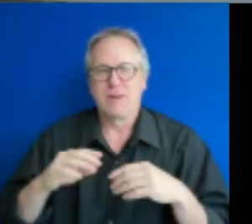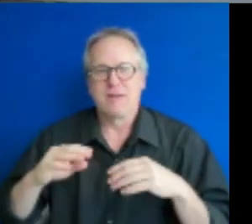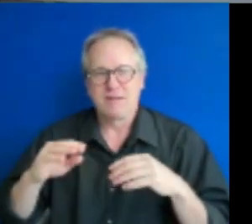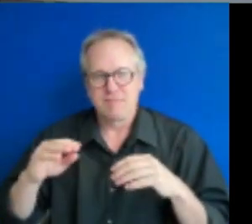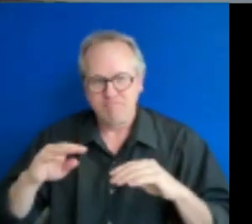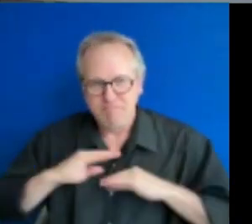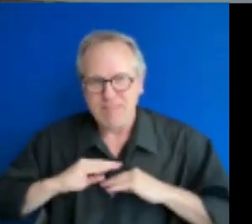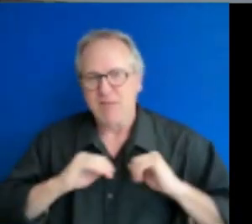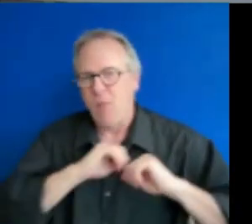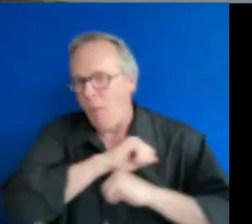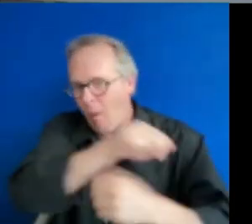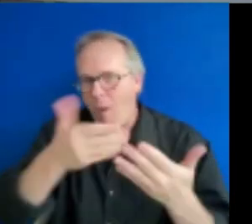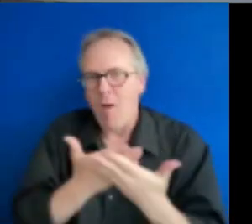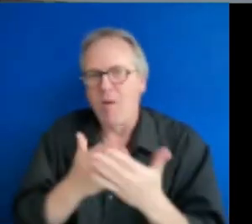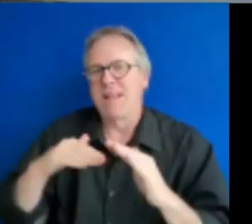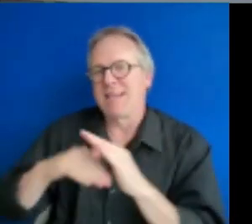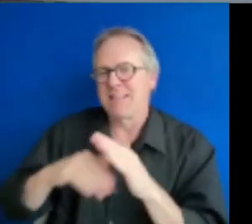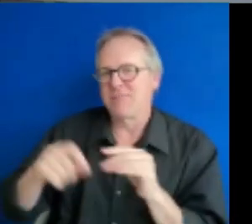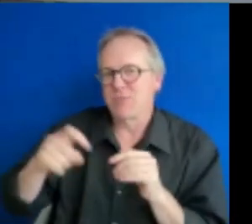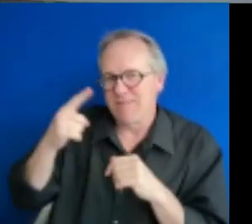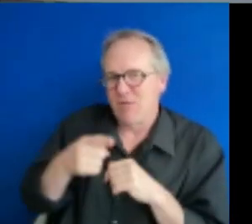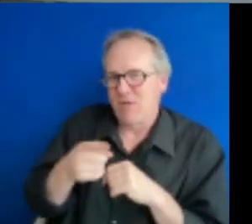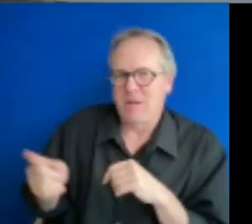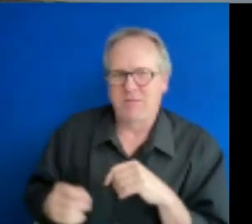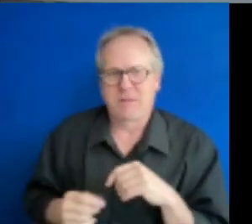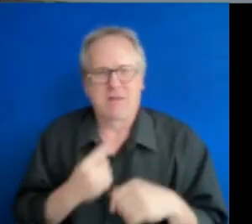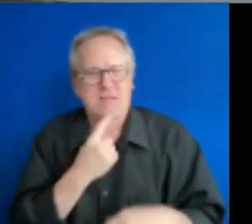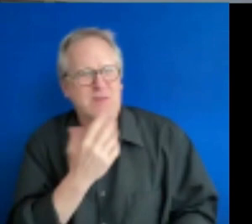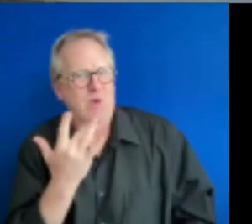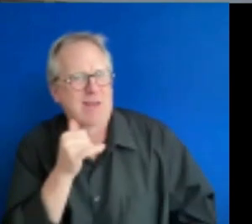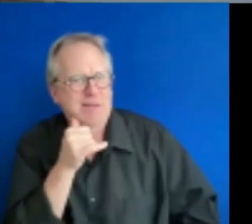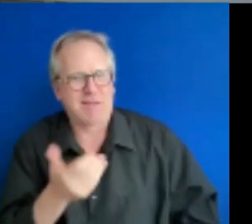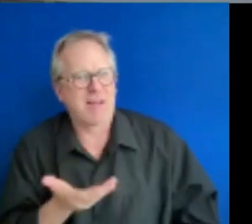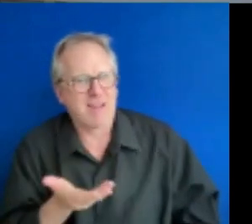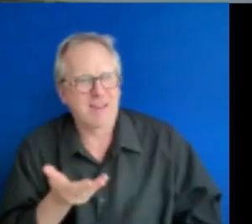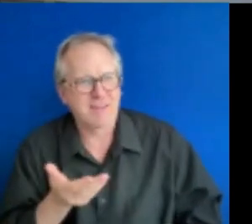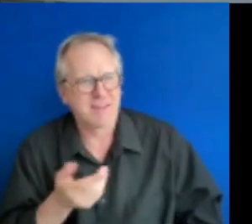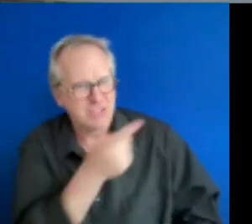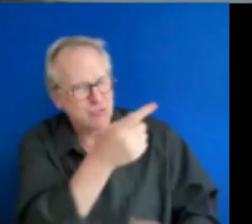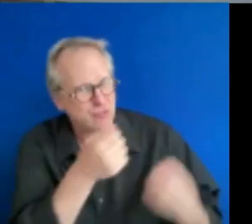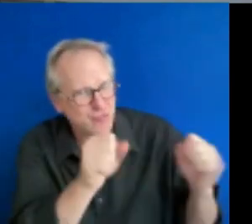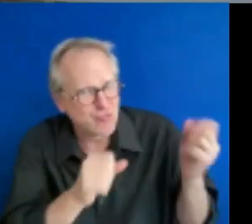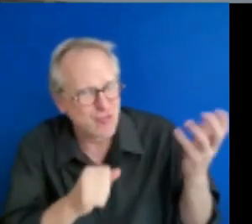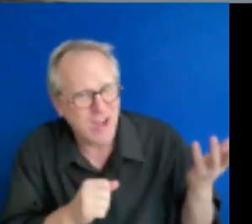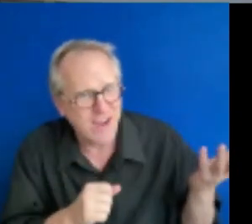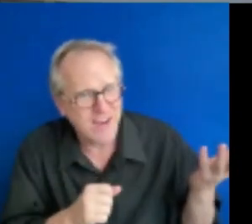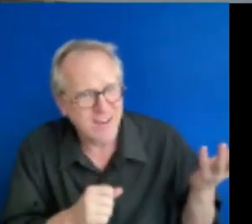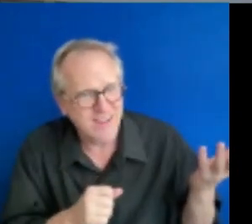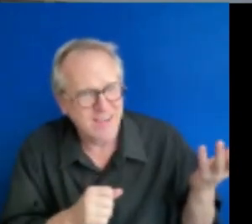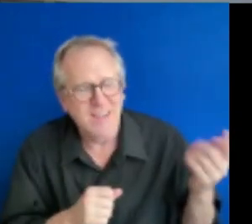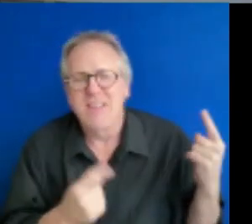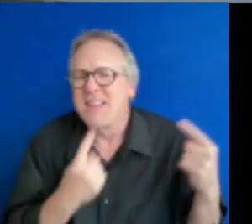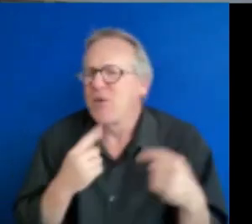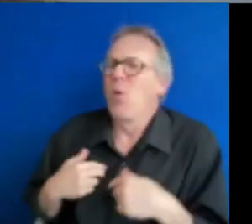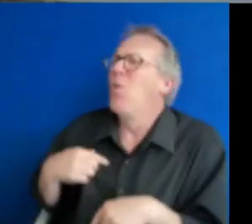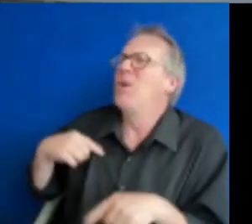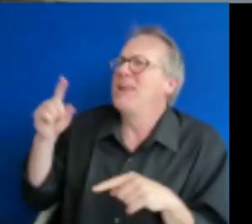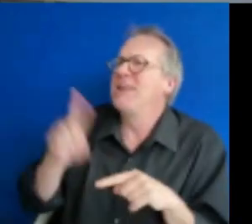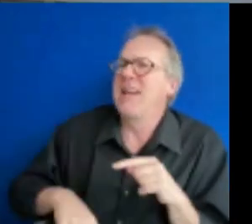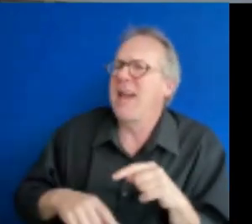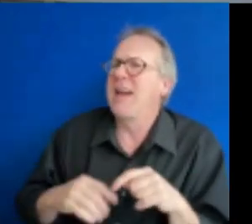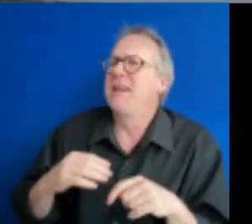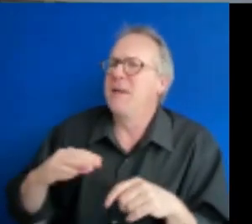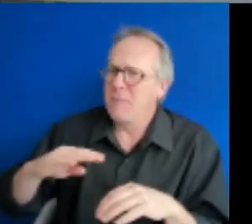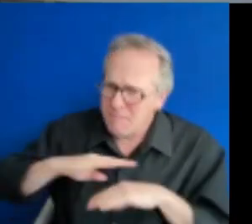accessibility need. I hear this constantly and I'm like, well, why not? Have we tried? We haven't even begun to do that. And I